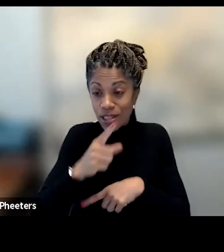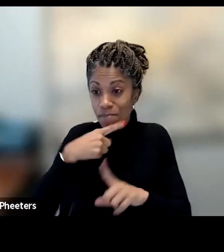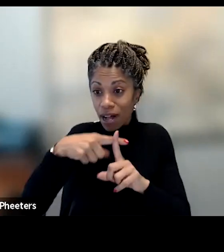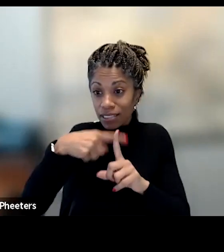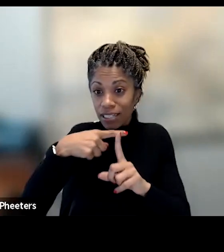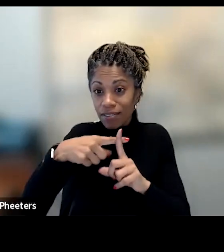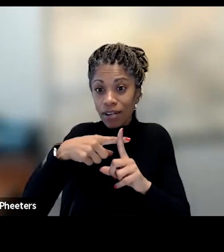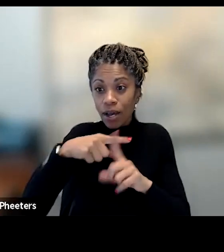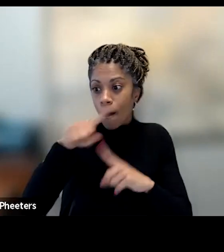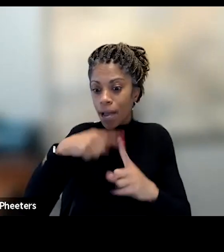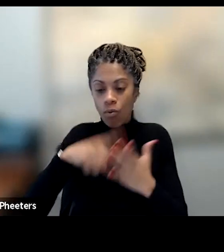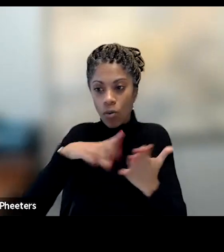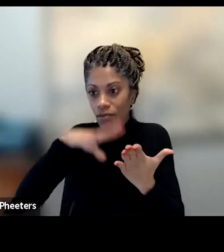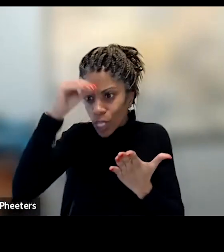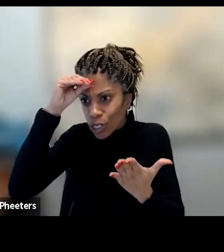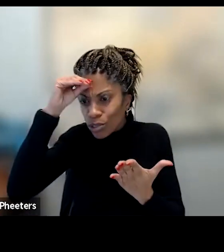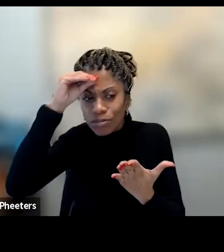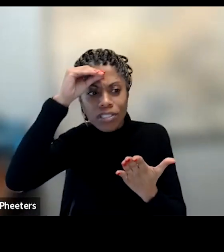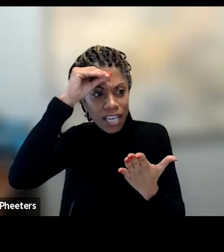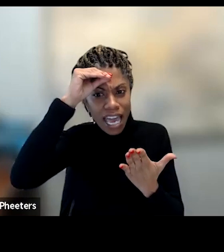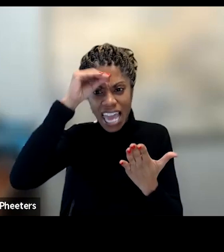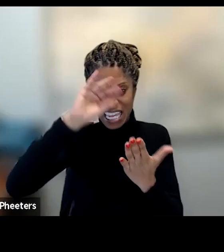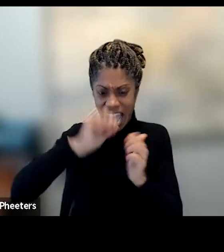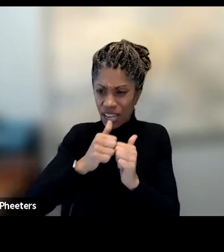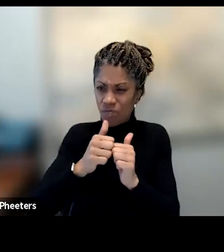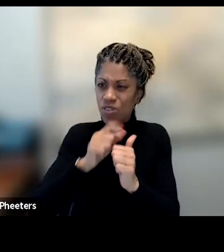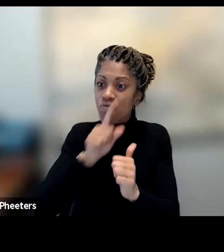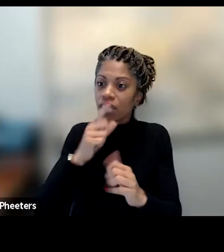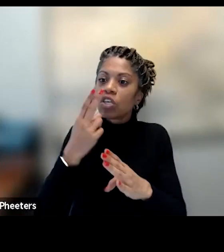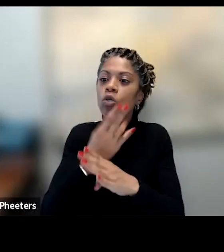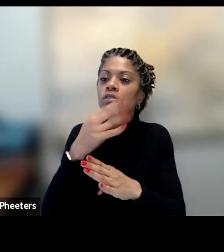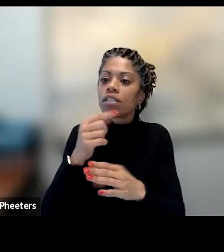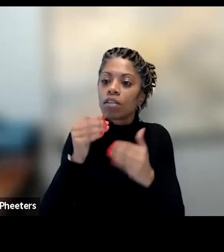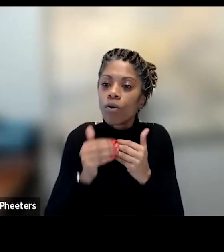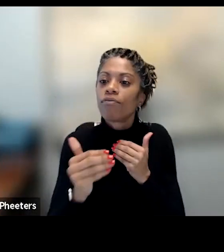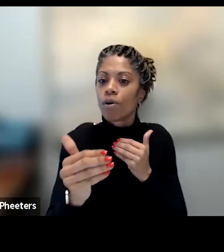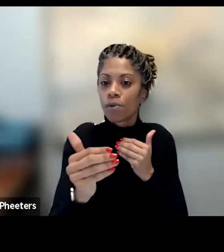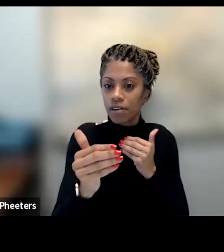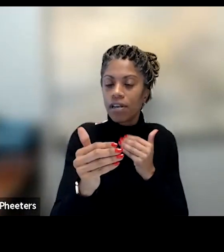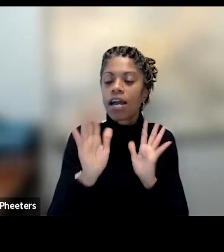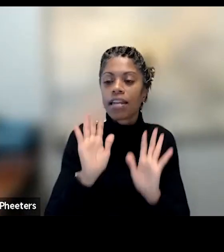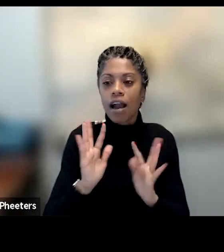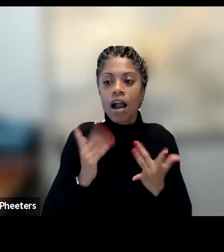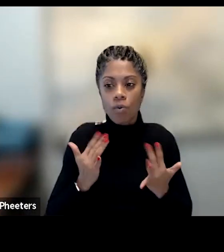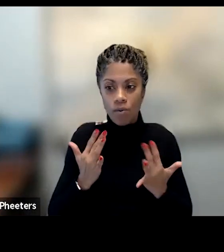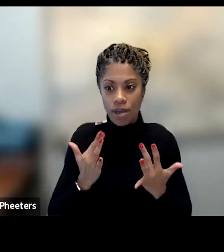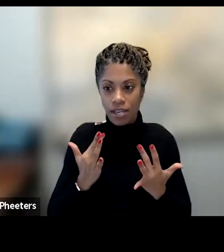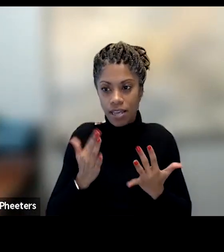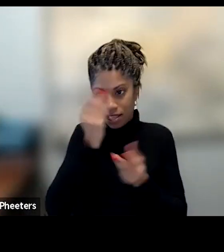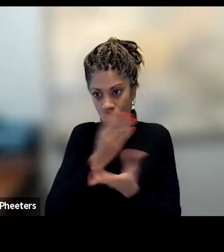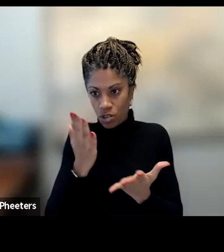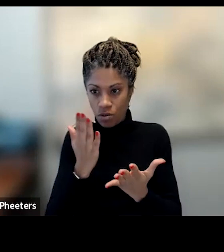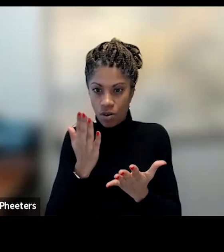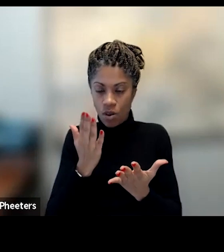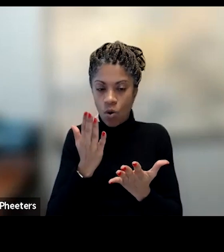about what we've learned and how can it be more useful. And before we dive into that rich dialogue, I am going to take a few minutes to kind of tell you what are updates